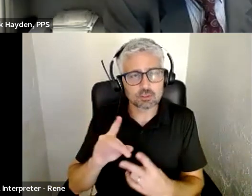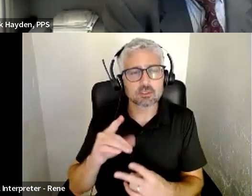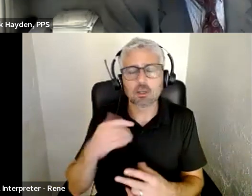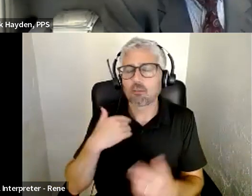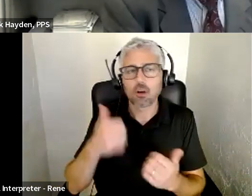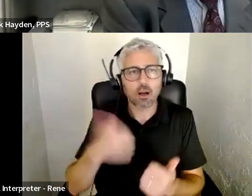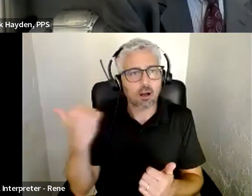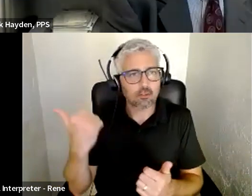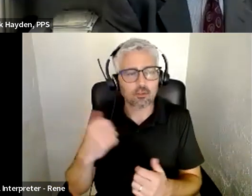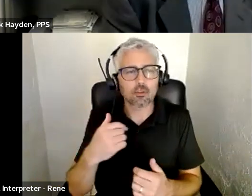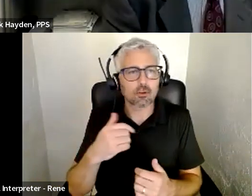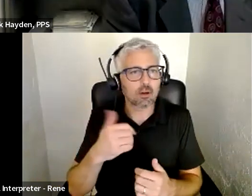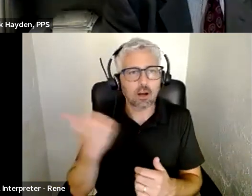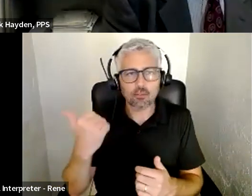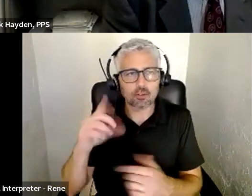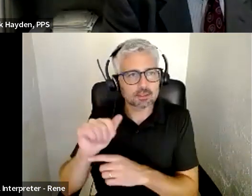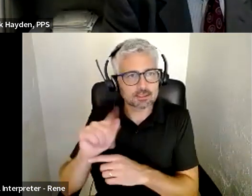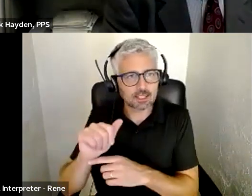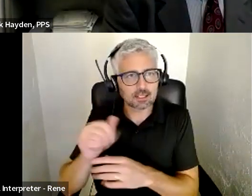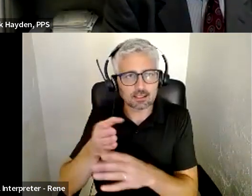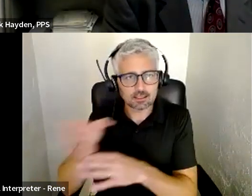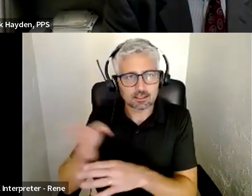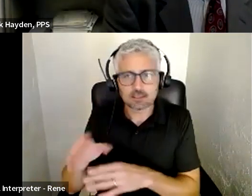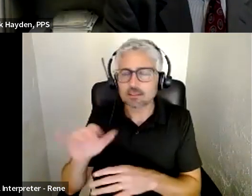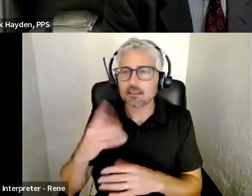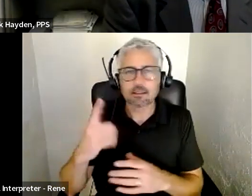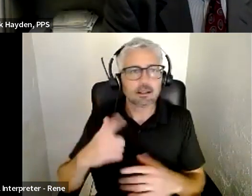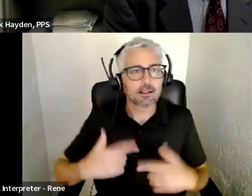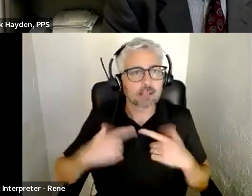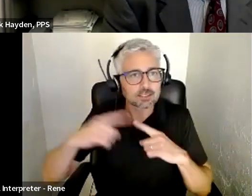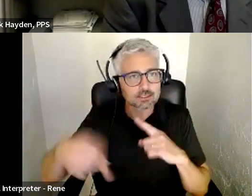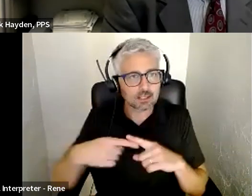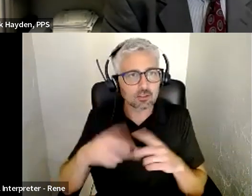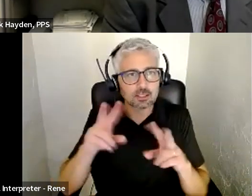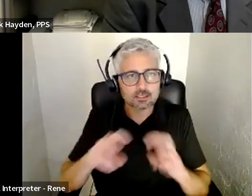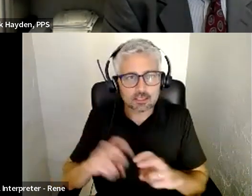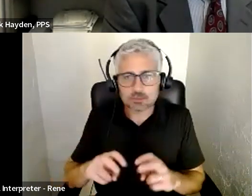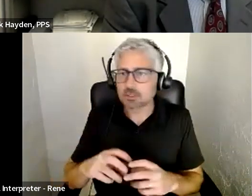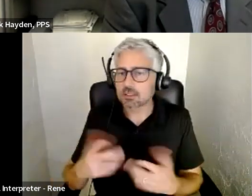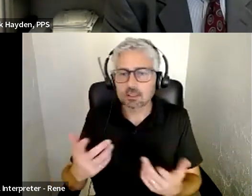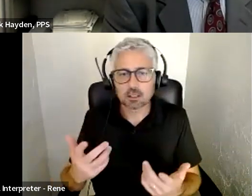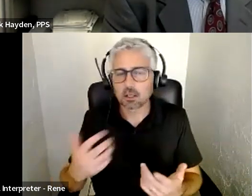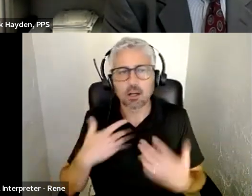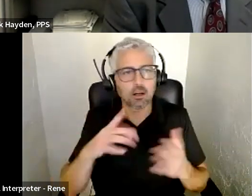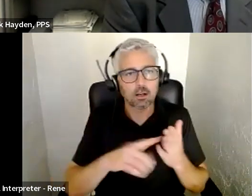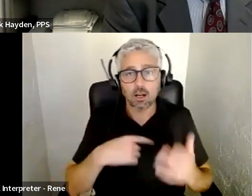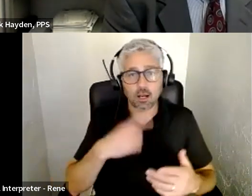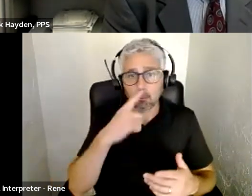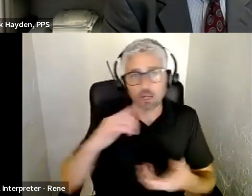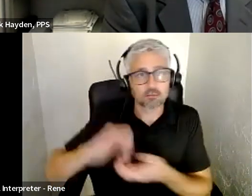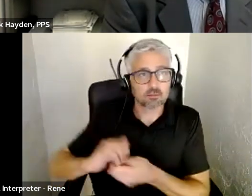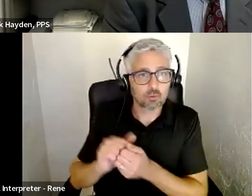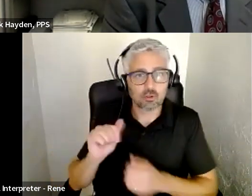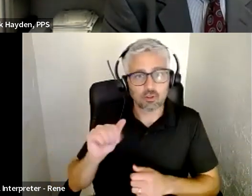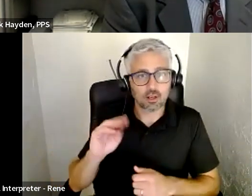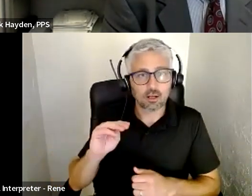data areas, again, particularly looking at life cycle assessment, where that would be useful. I would be happy to work with Anish on that. But I mean, we've done a